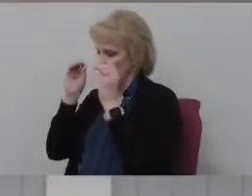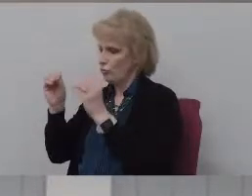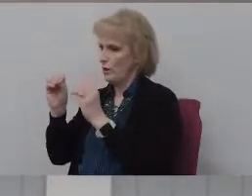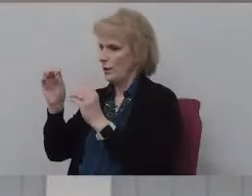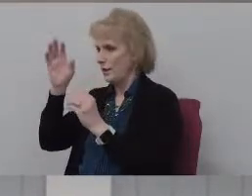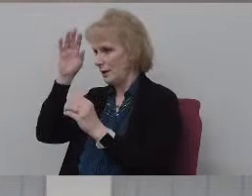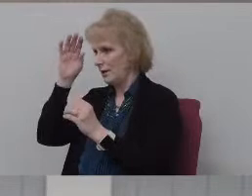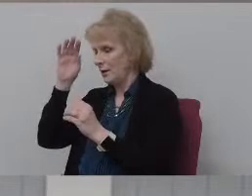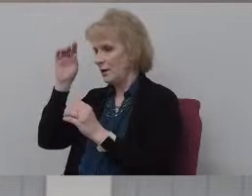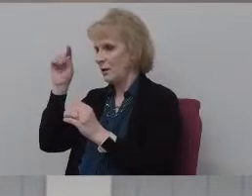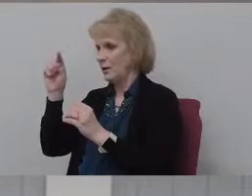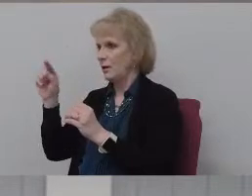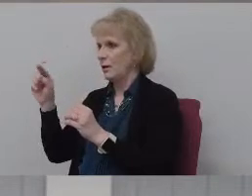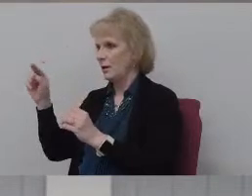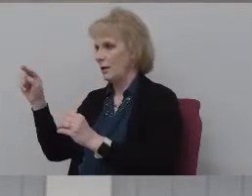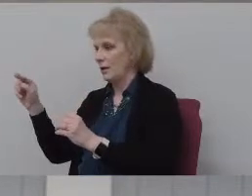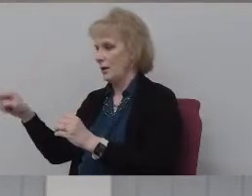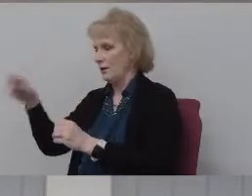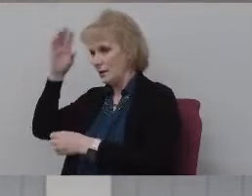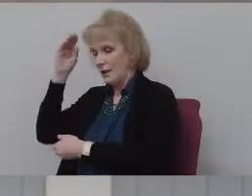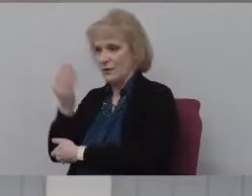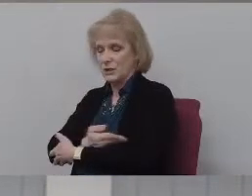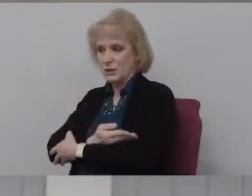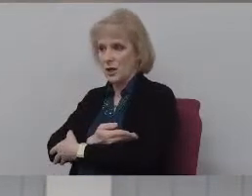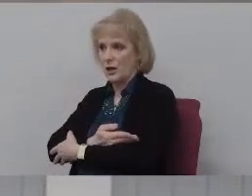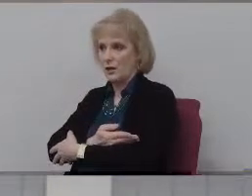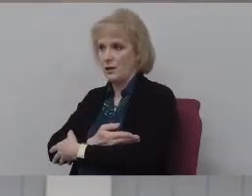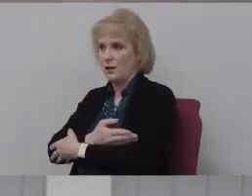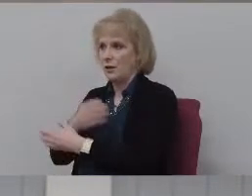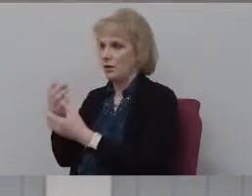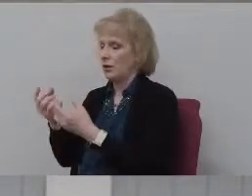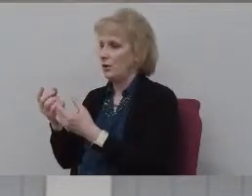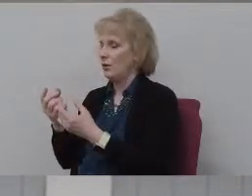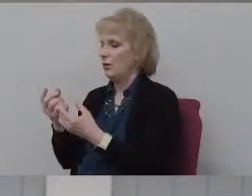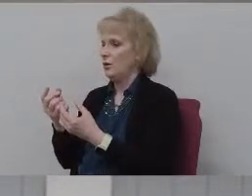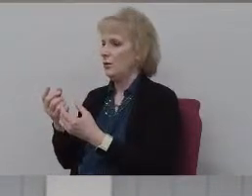to do what God was calling Solomon to do.